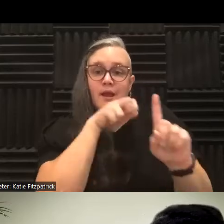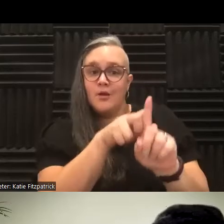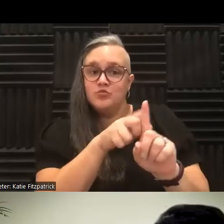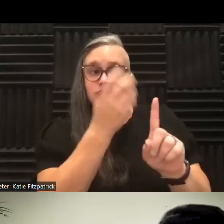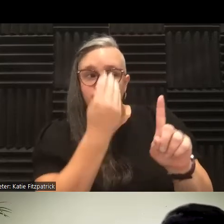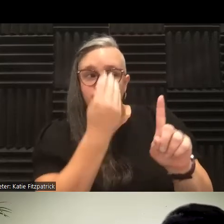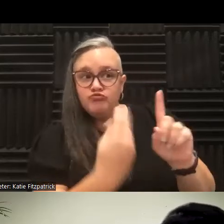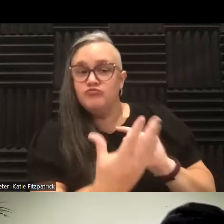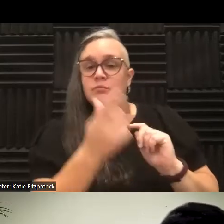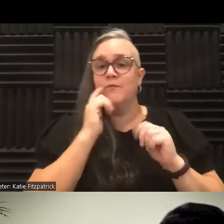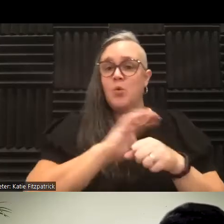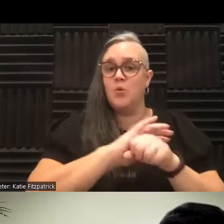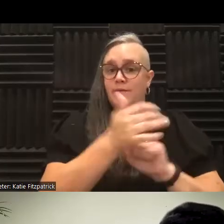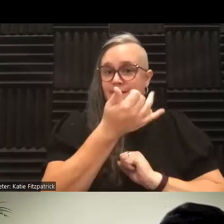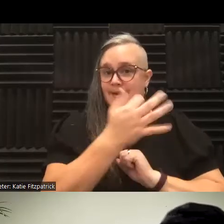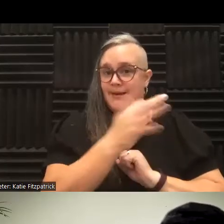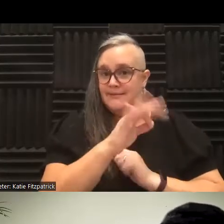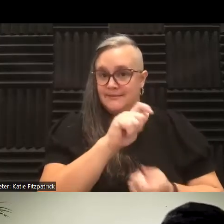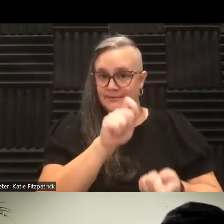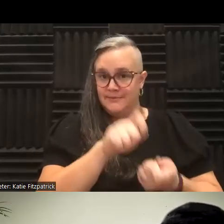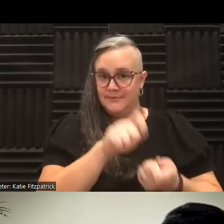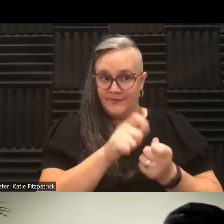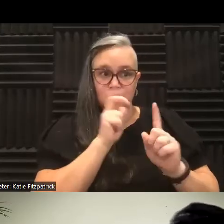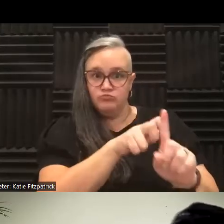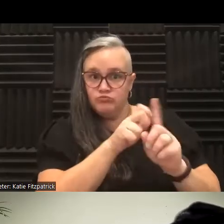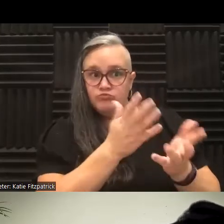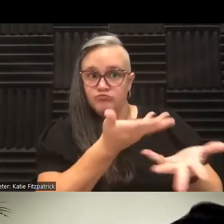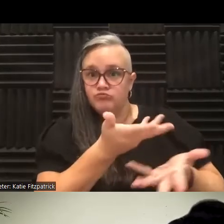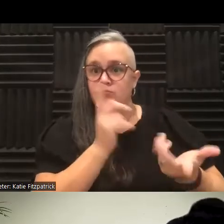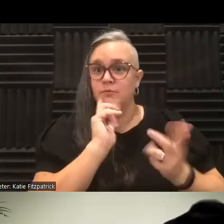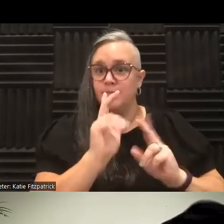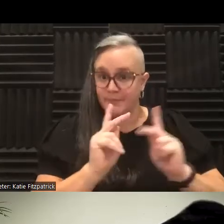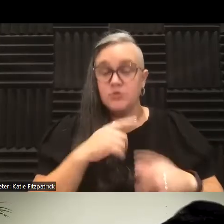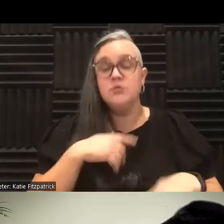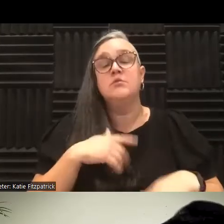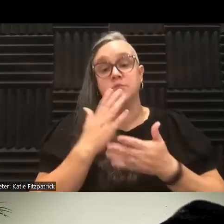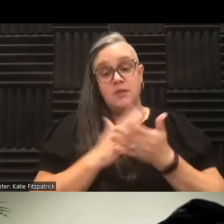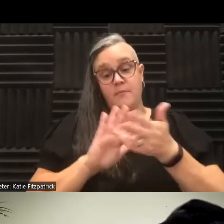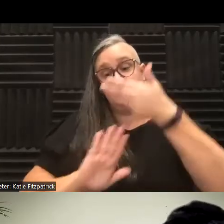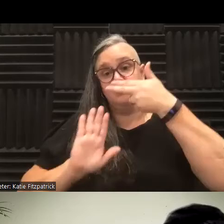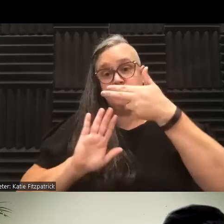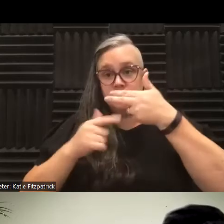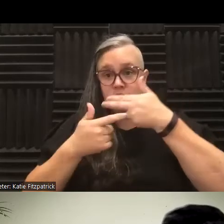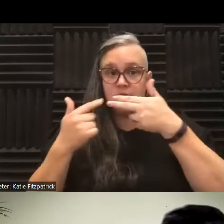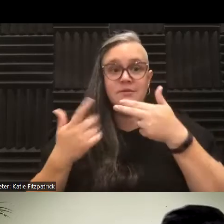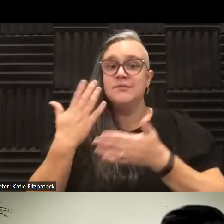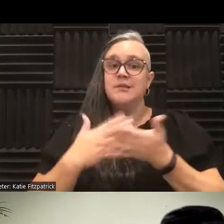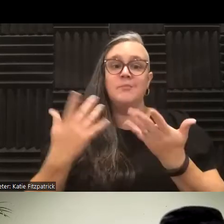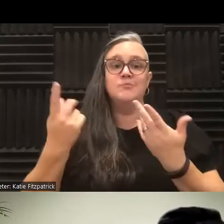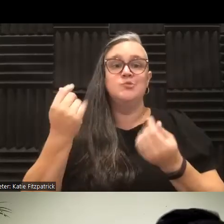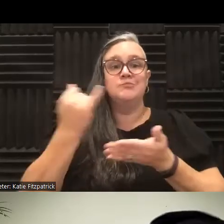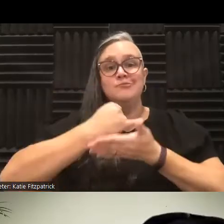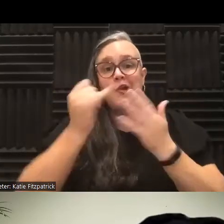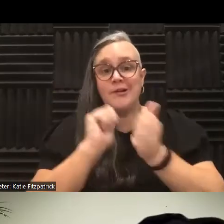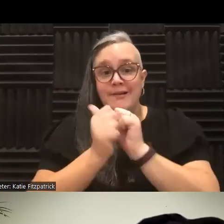COVID-19. And regions have taken that in various ways, whether that was art contests, testimonial